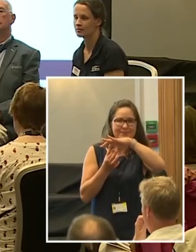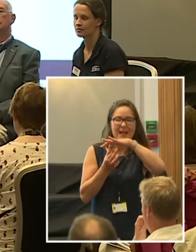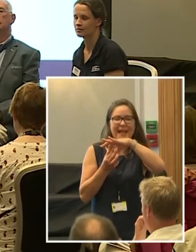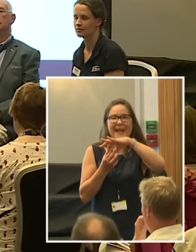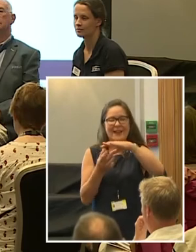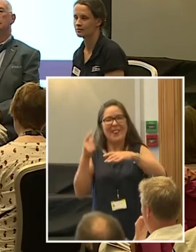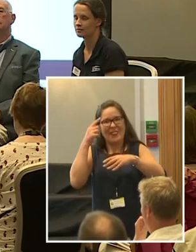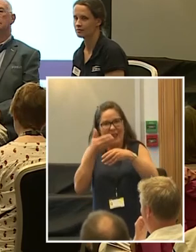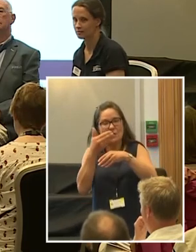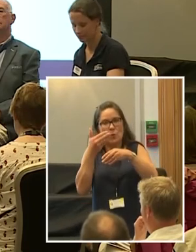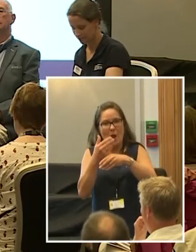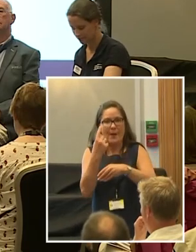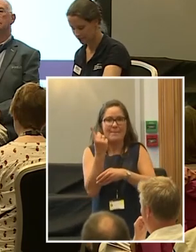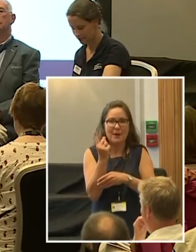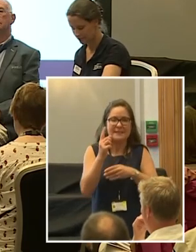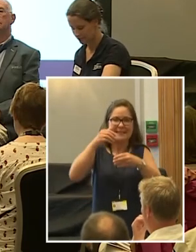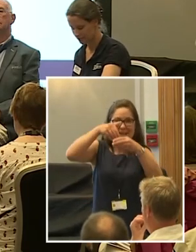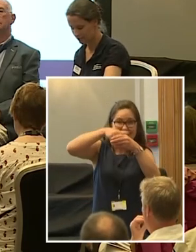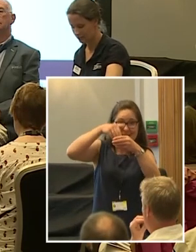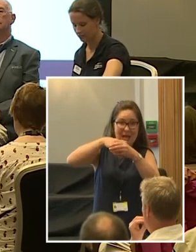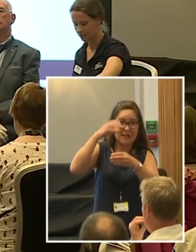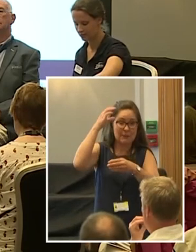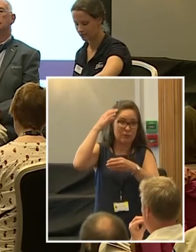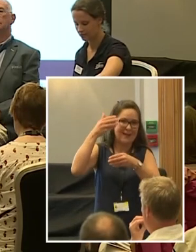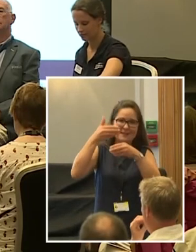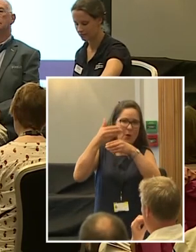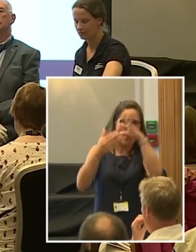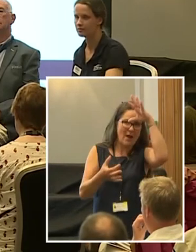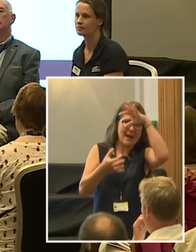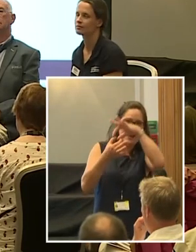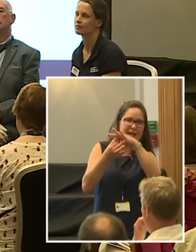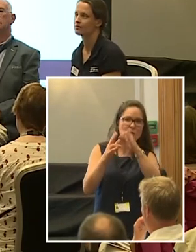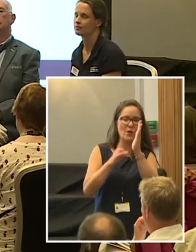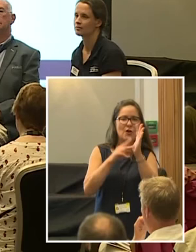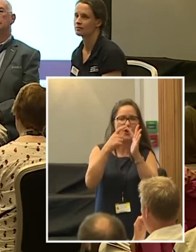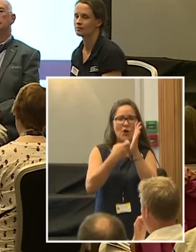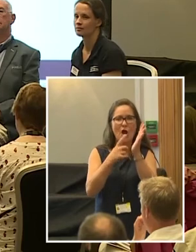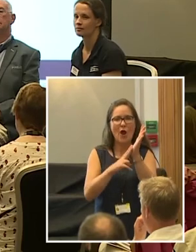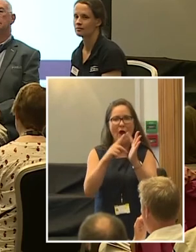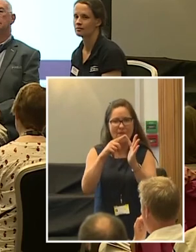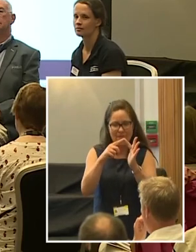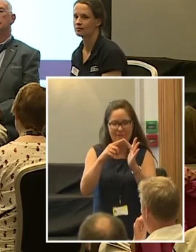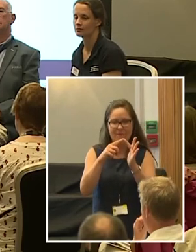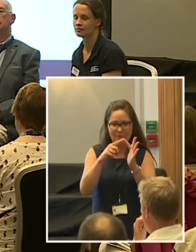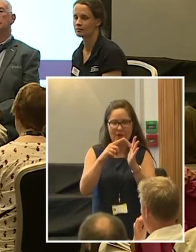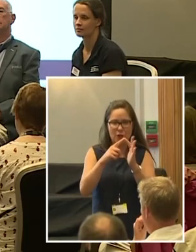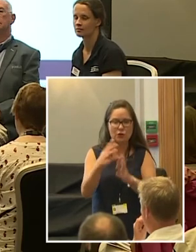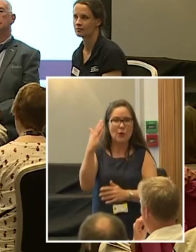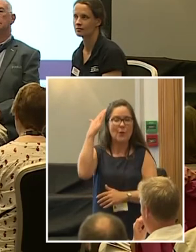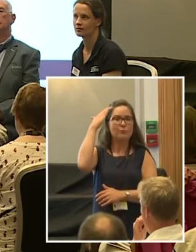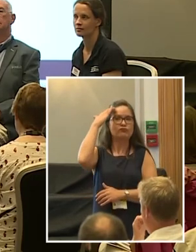the engineering to do that because the optic nerve isn't working. And consequently it sort of goes into